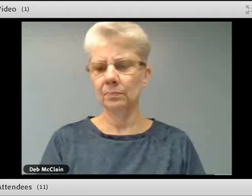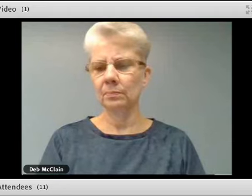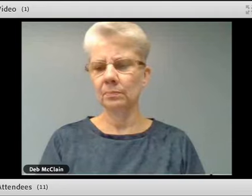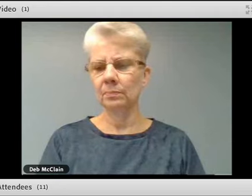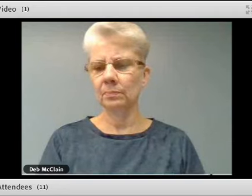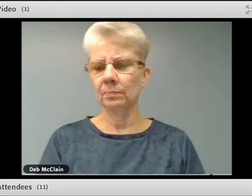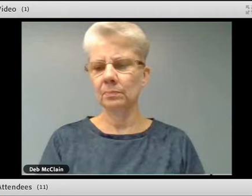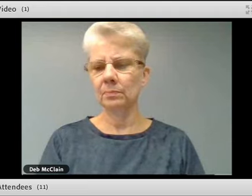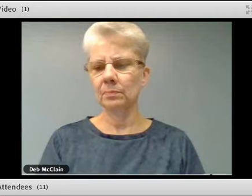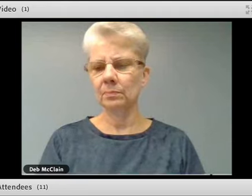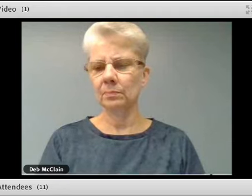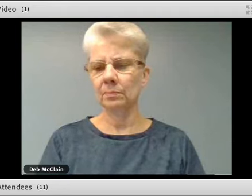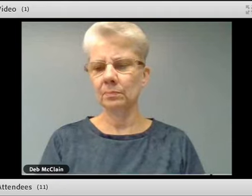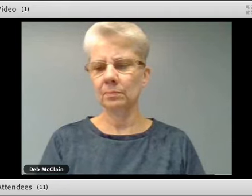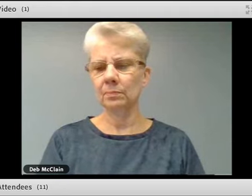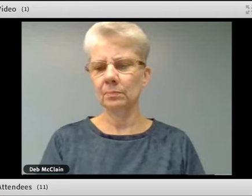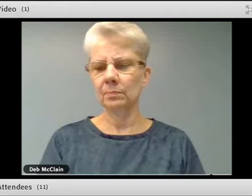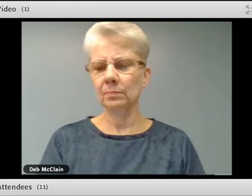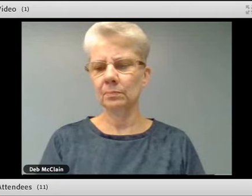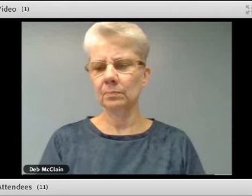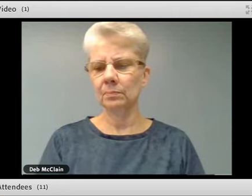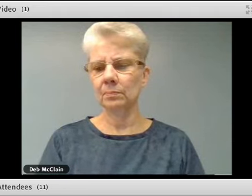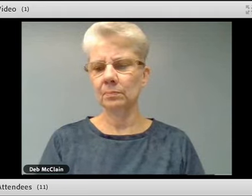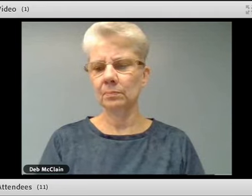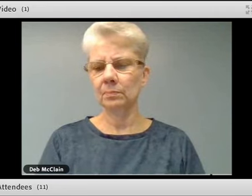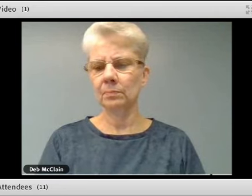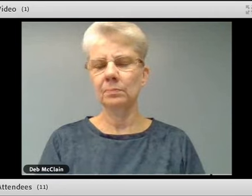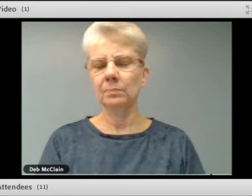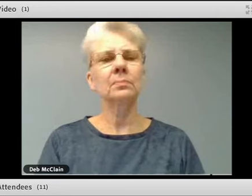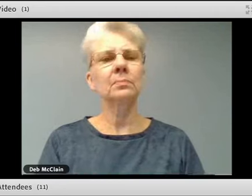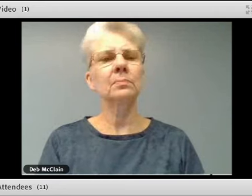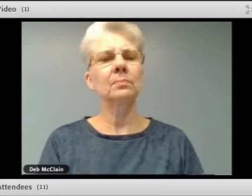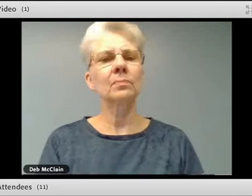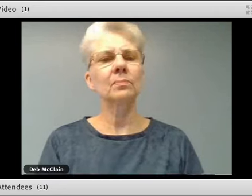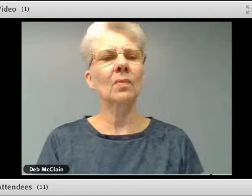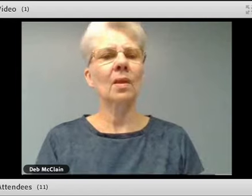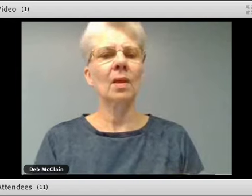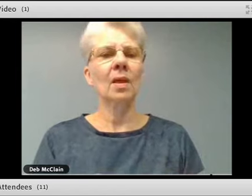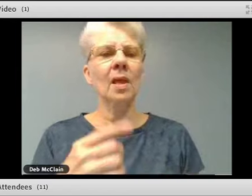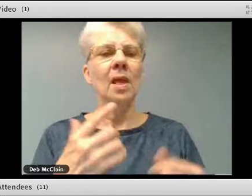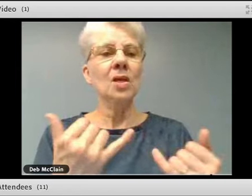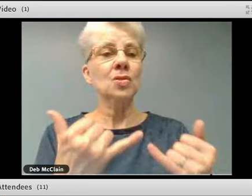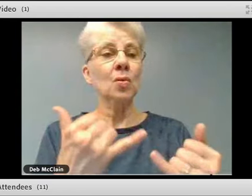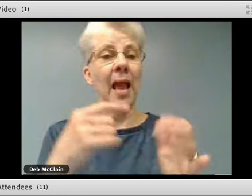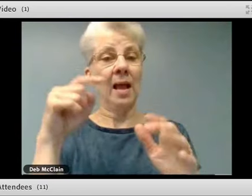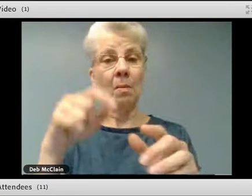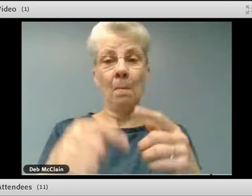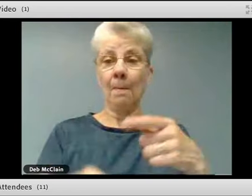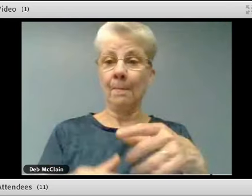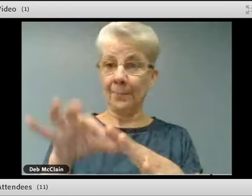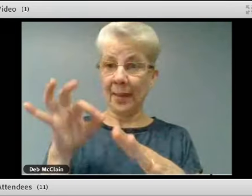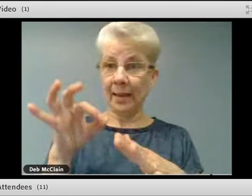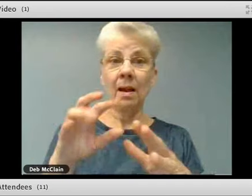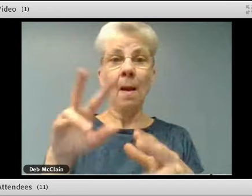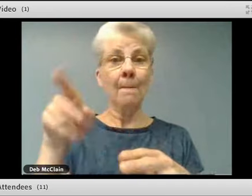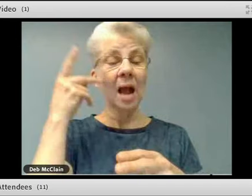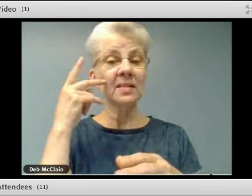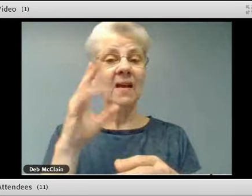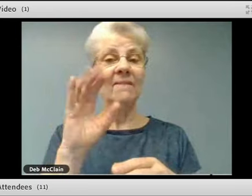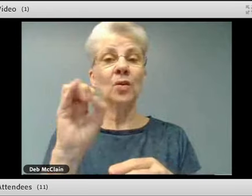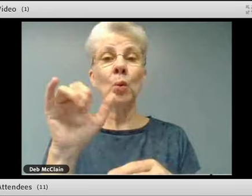little description that goes along with it. So we'll click on Politics of the Union, And when you click